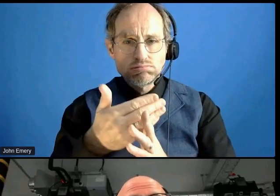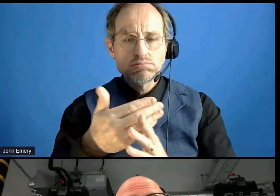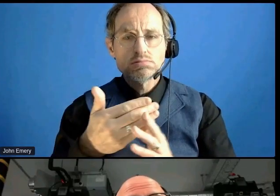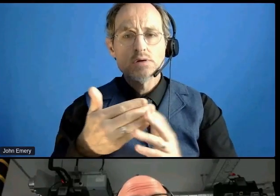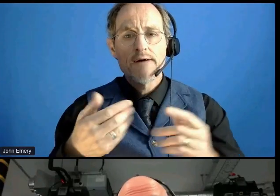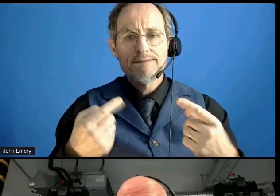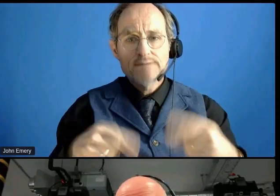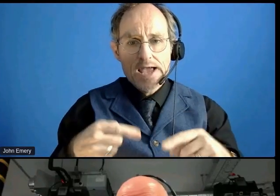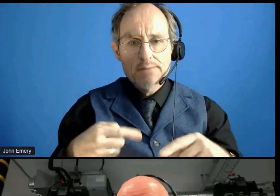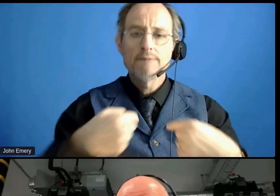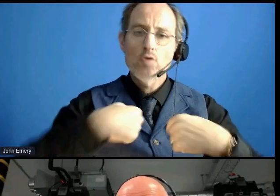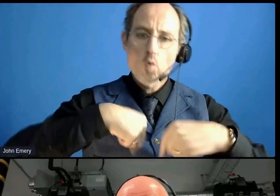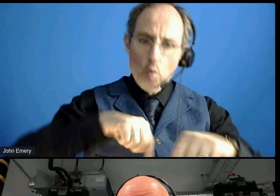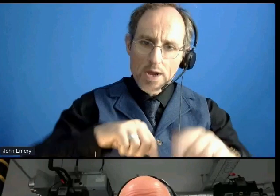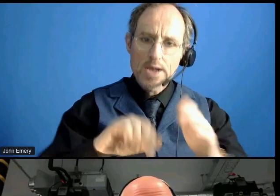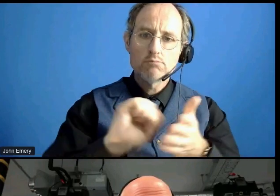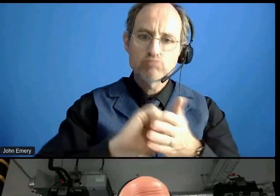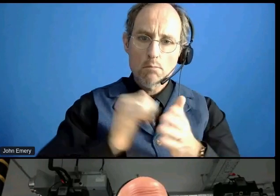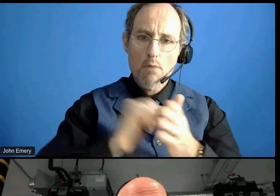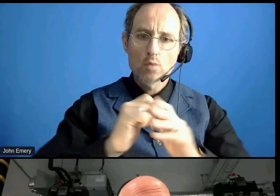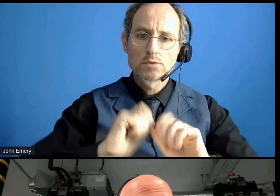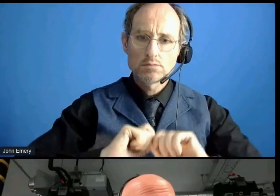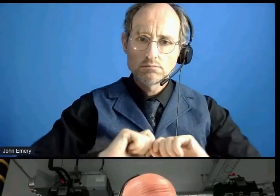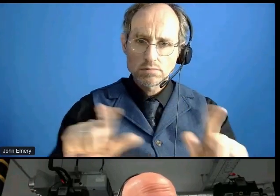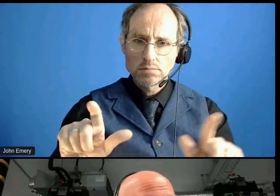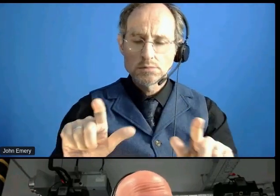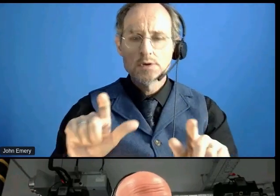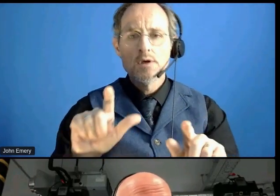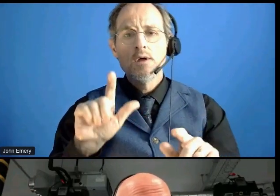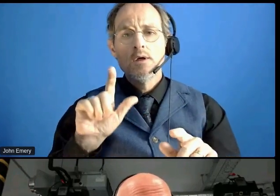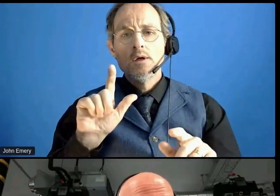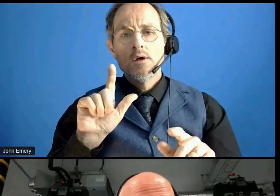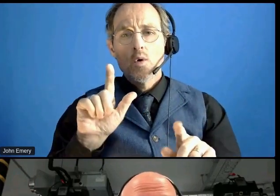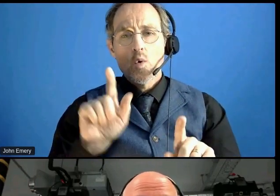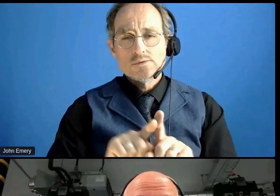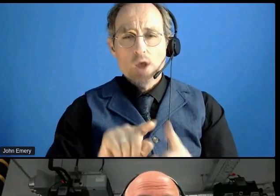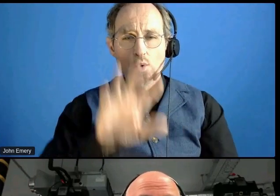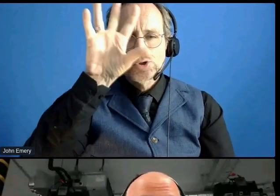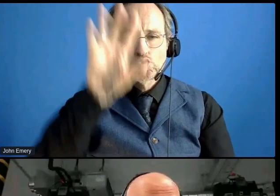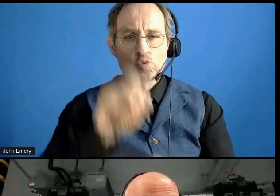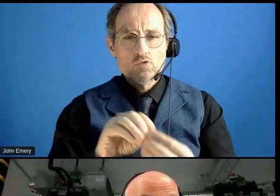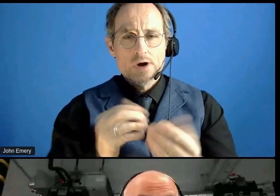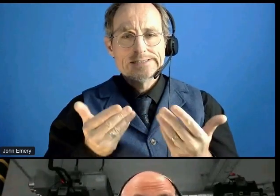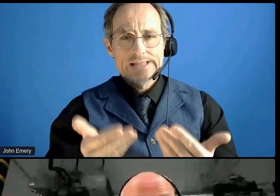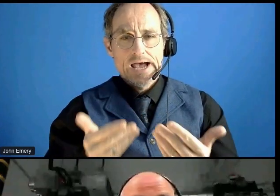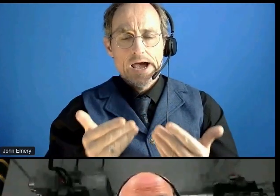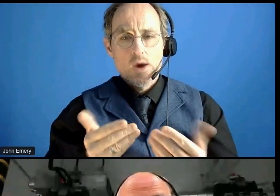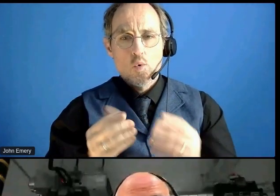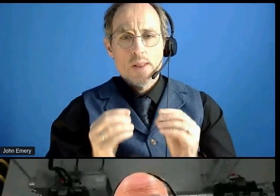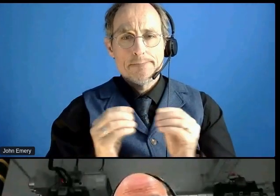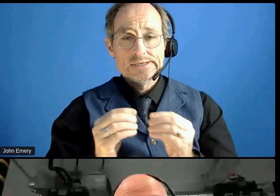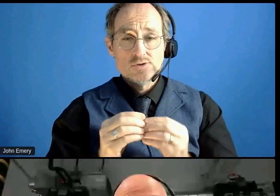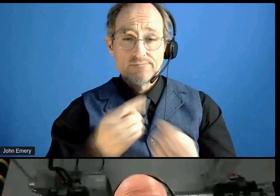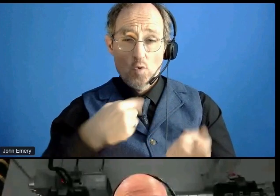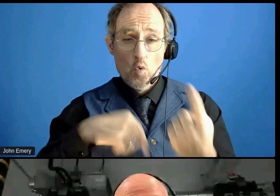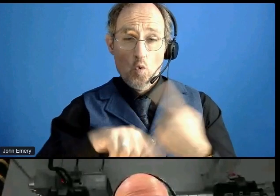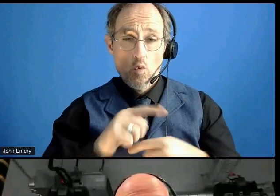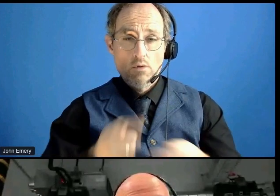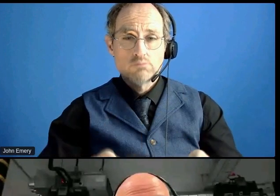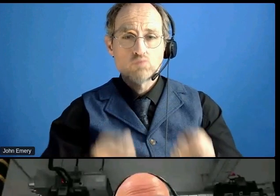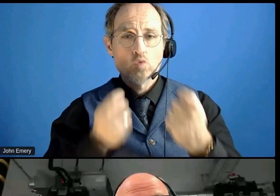to be as accessible as possible for everybody. So we're going to try and help our partners kick off an